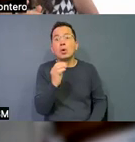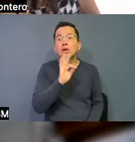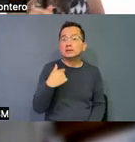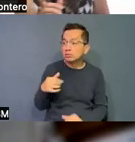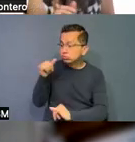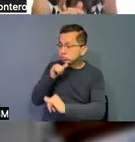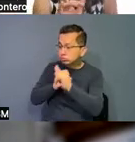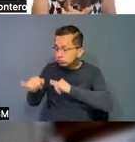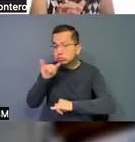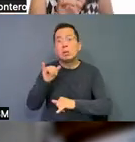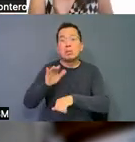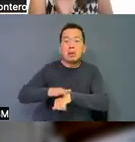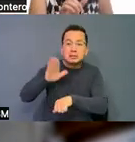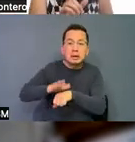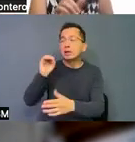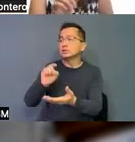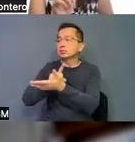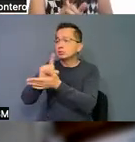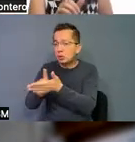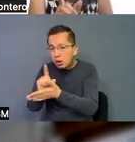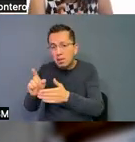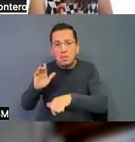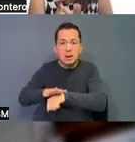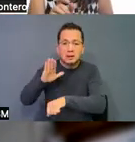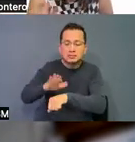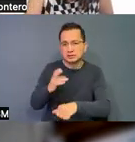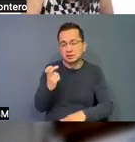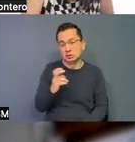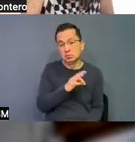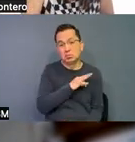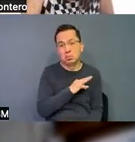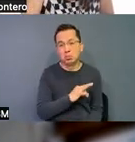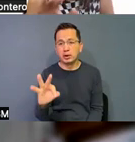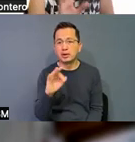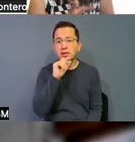very dangerous component of trauma, which is self-blame.